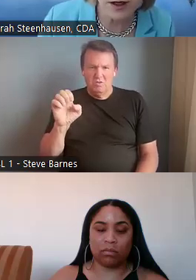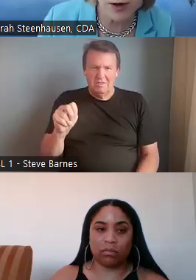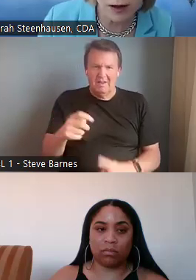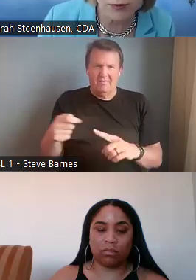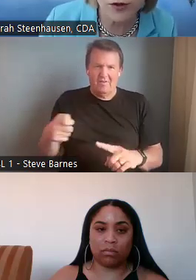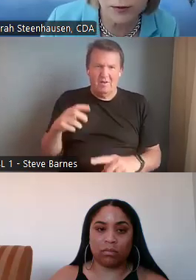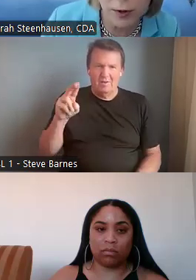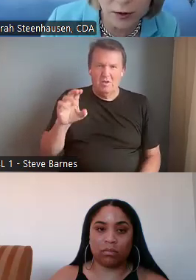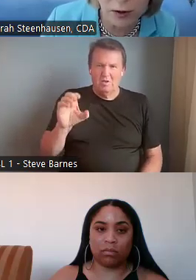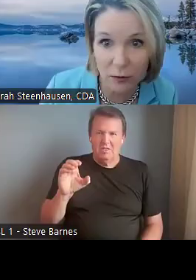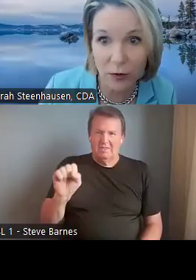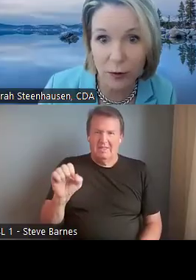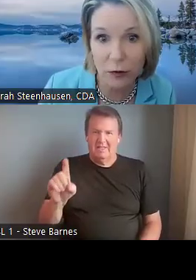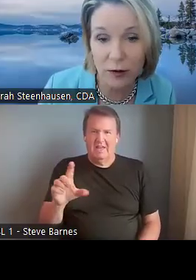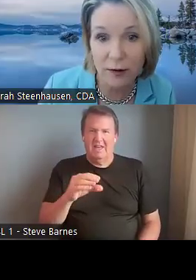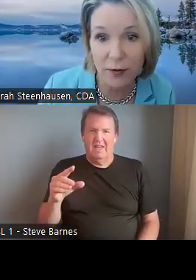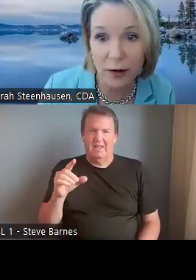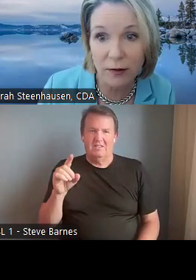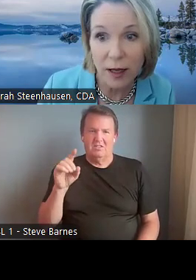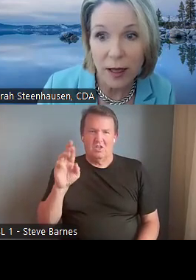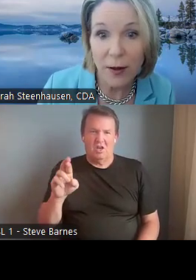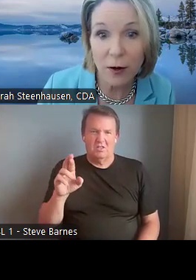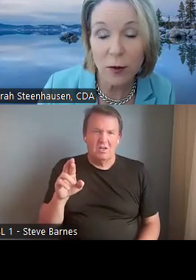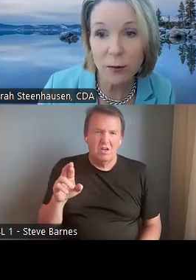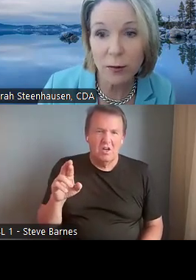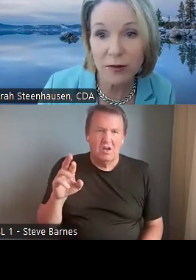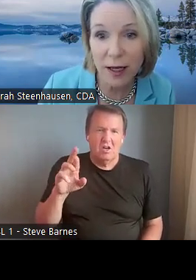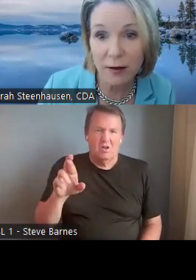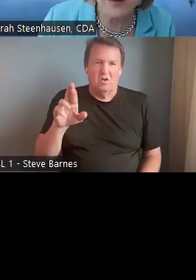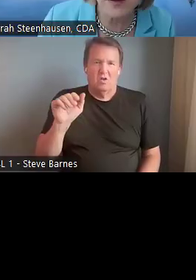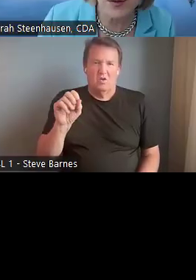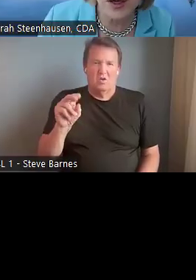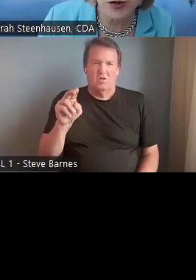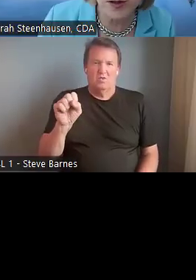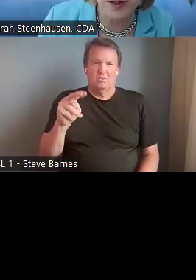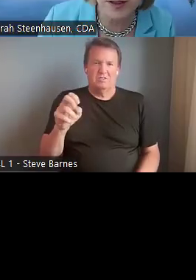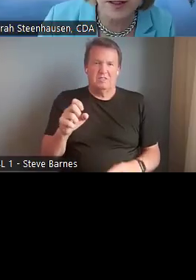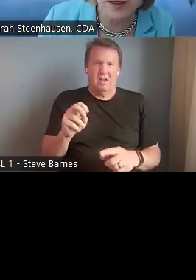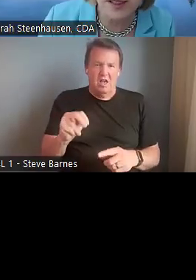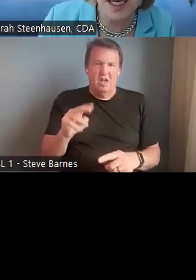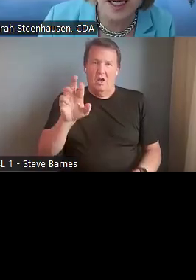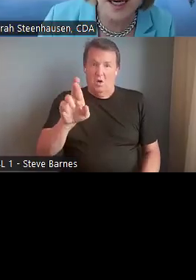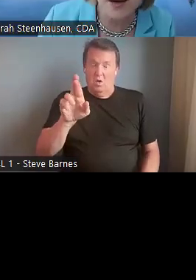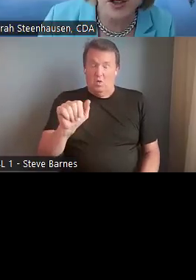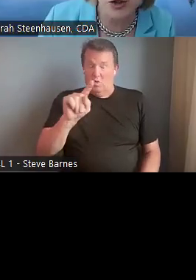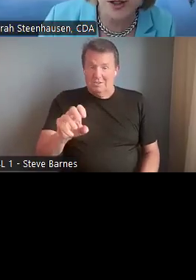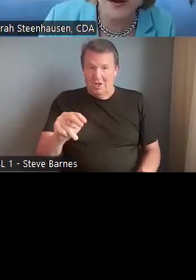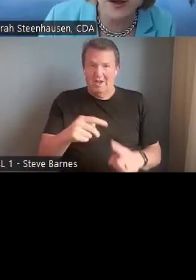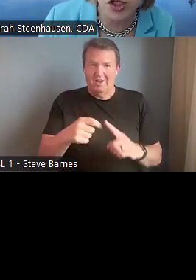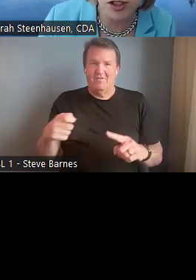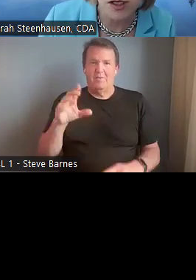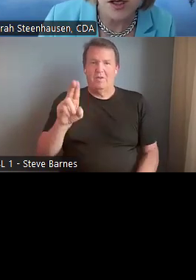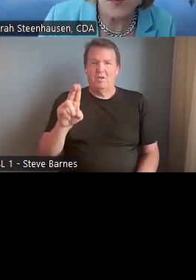Dr. Nama Rezon from UC Davis. They're going to present the information related to the study and have a